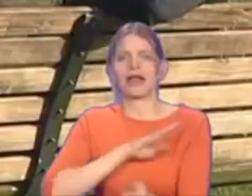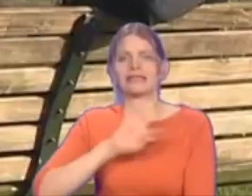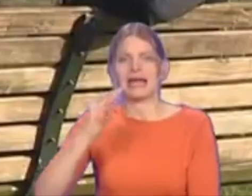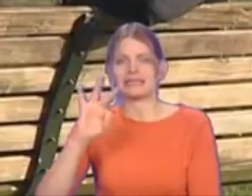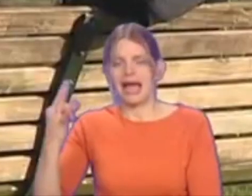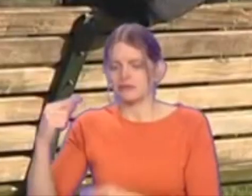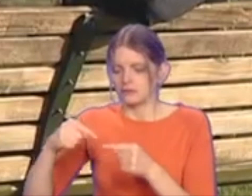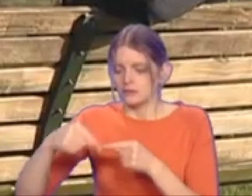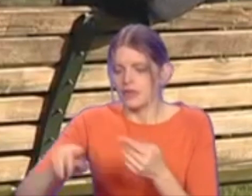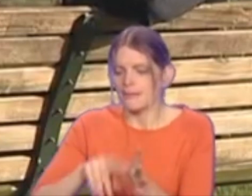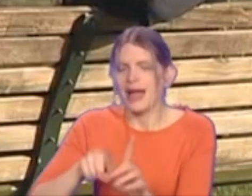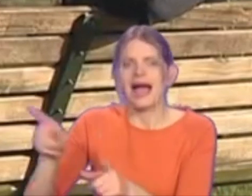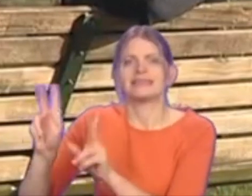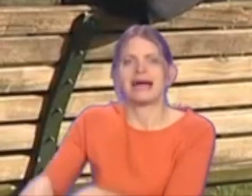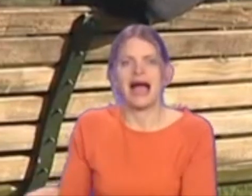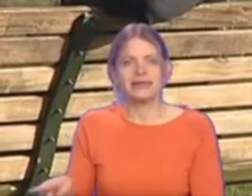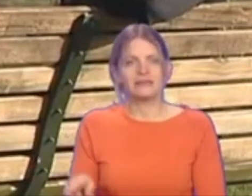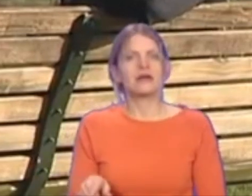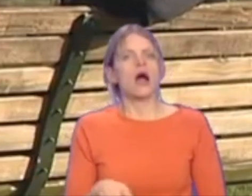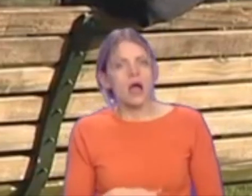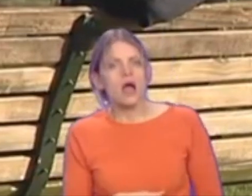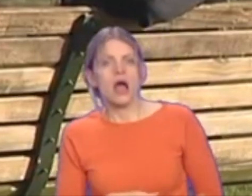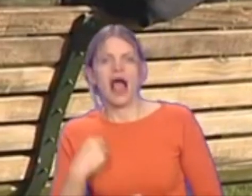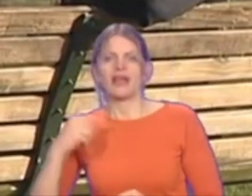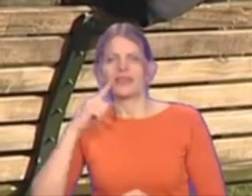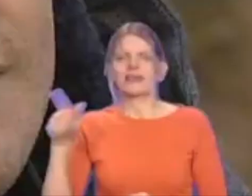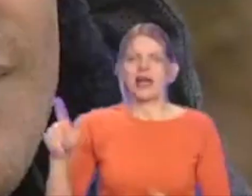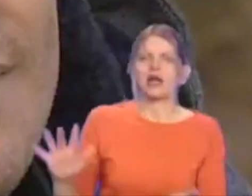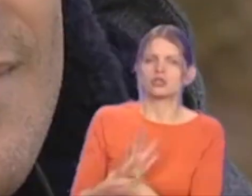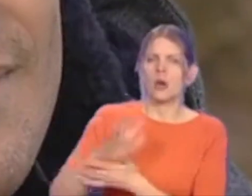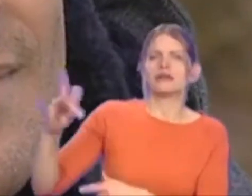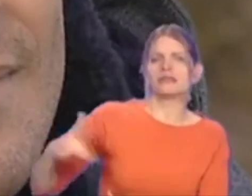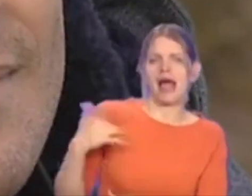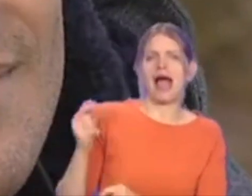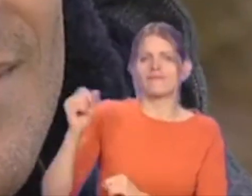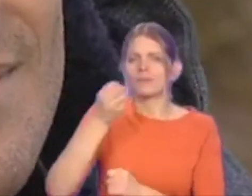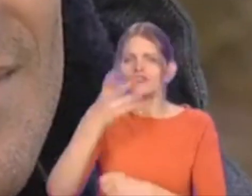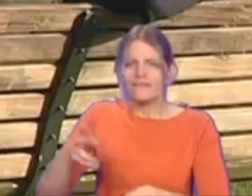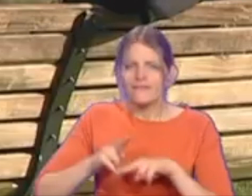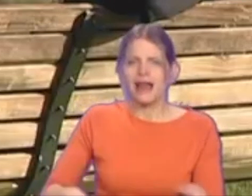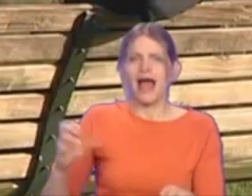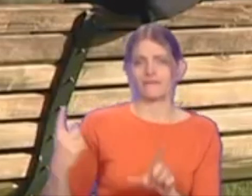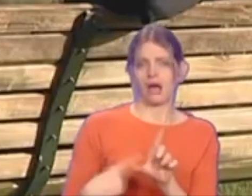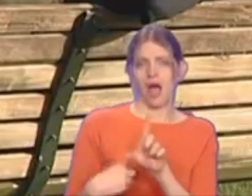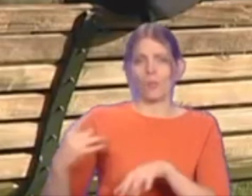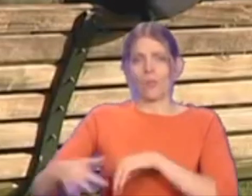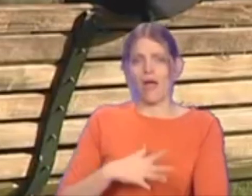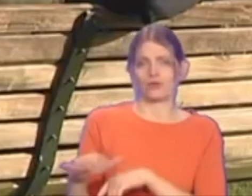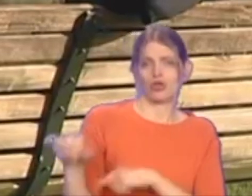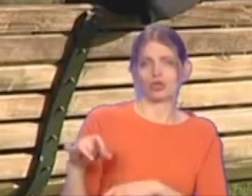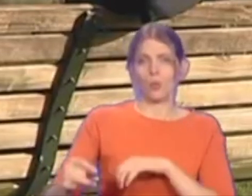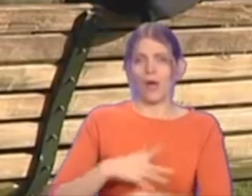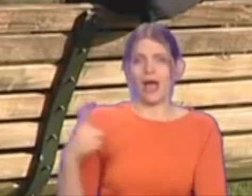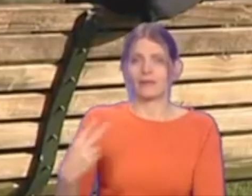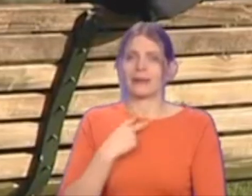I think he enjoyed his life. He had a beautiful flat. He had a young wife, a young Russian wife. He missed Leon Perrin's sauce,